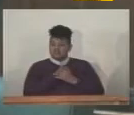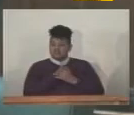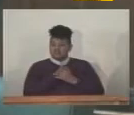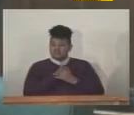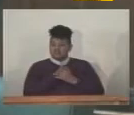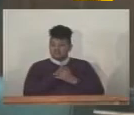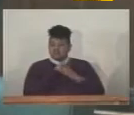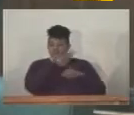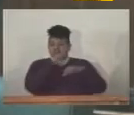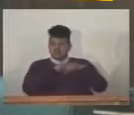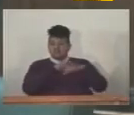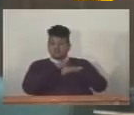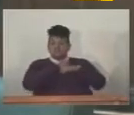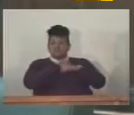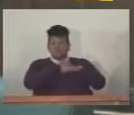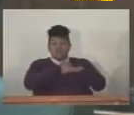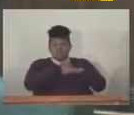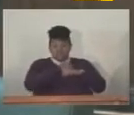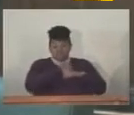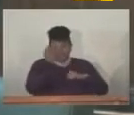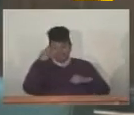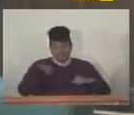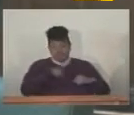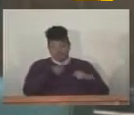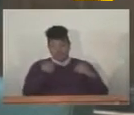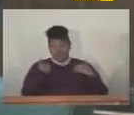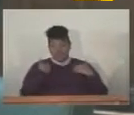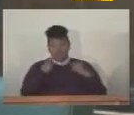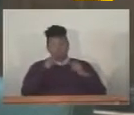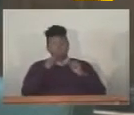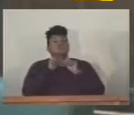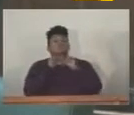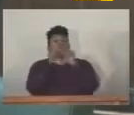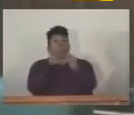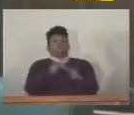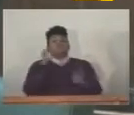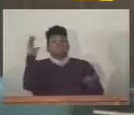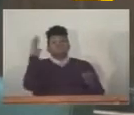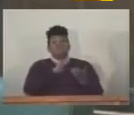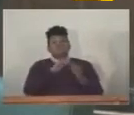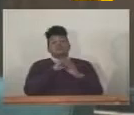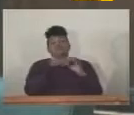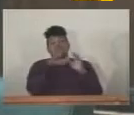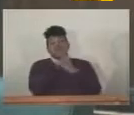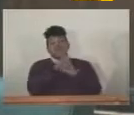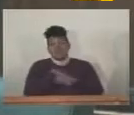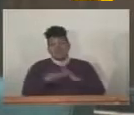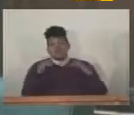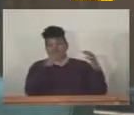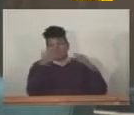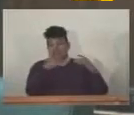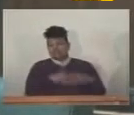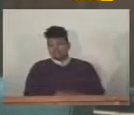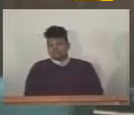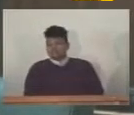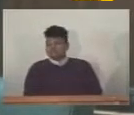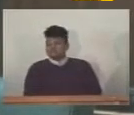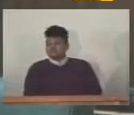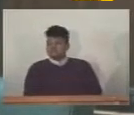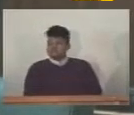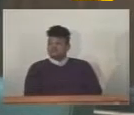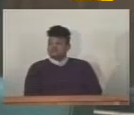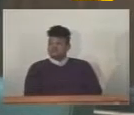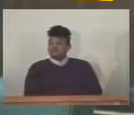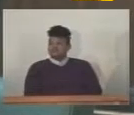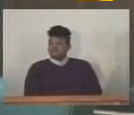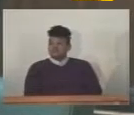national security apparatus for us to have sustainable reductions in crime and violence. And we